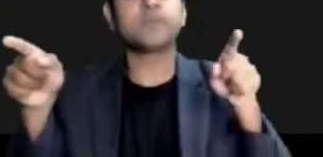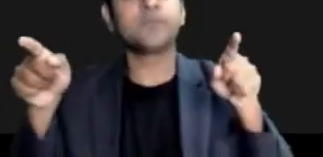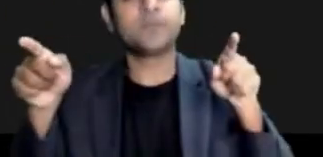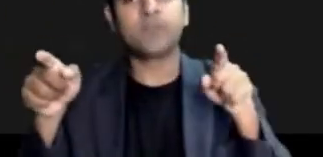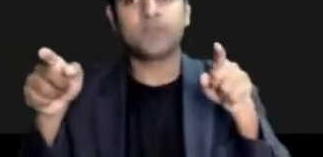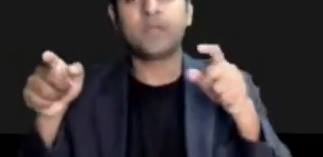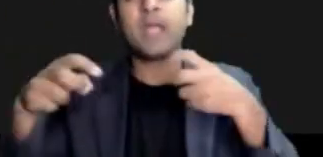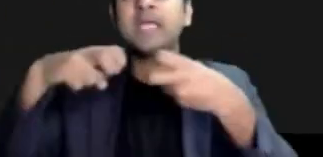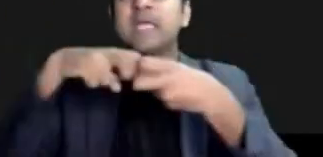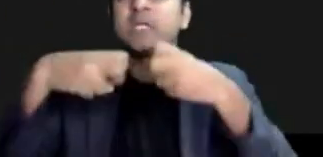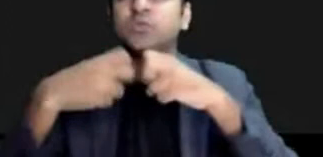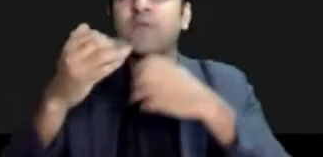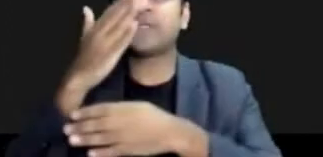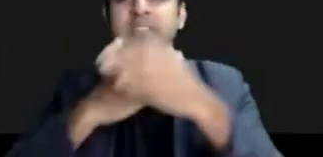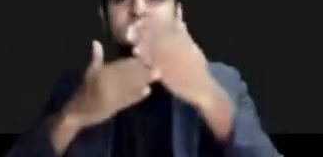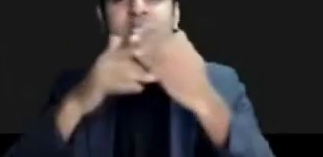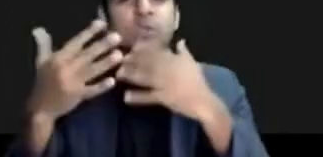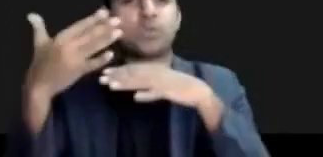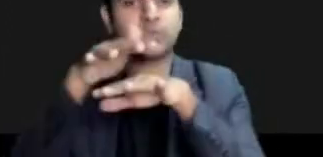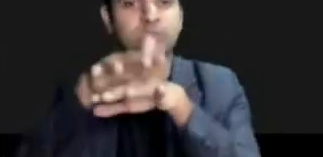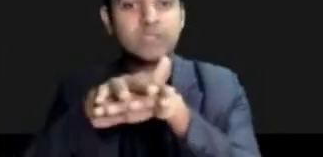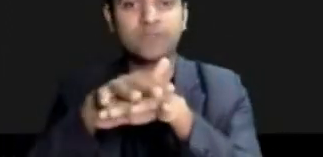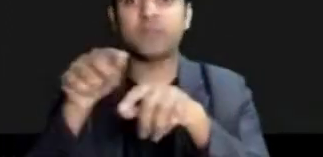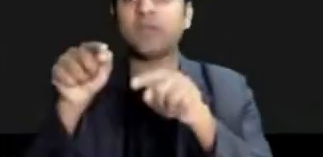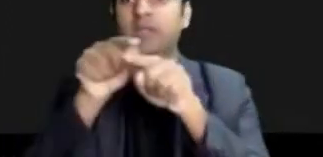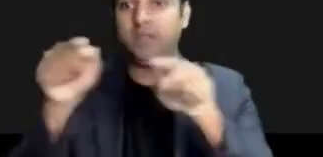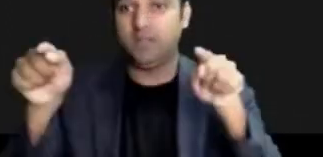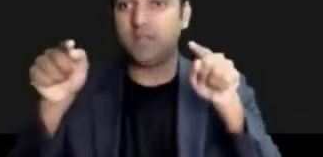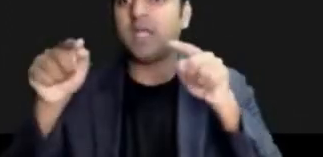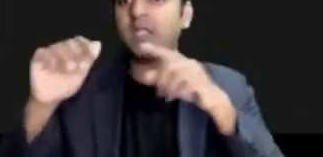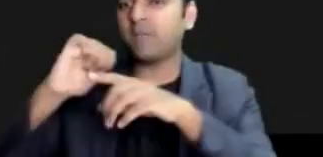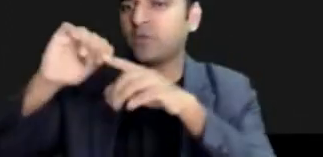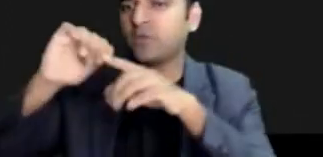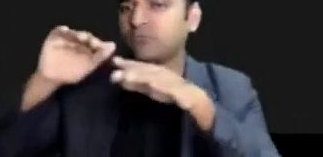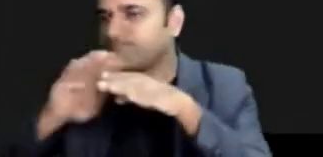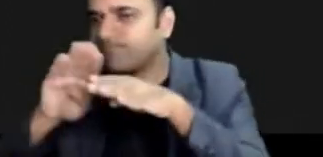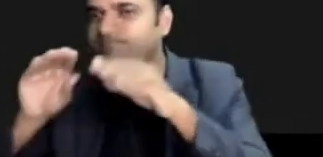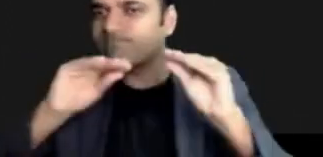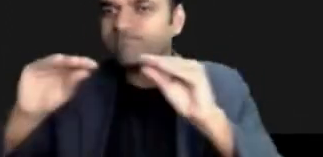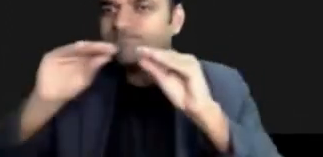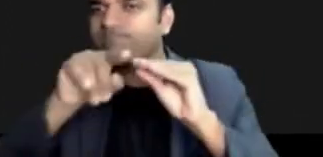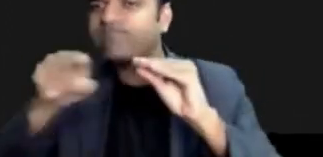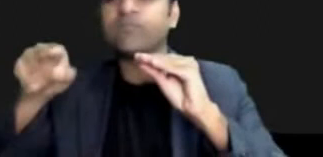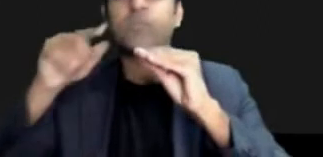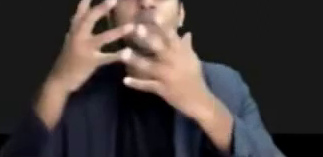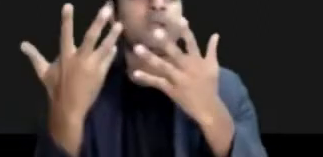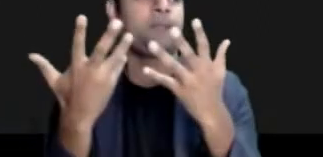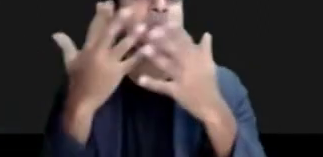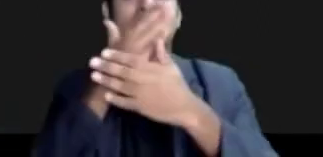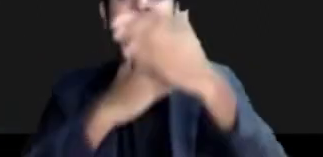always promoted through the guidelines is the issue to do with